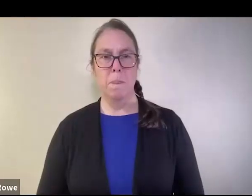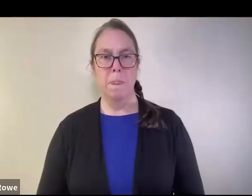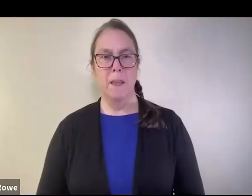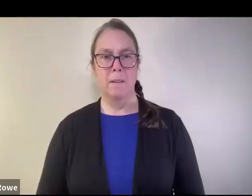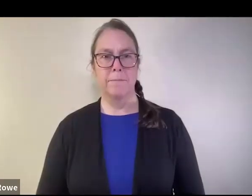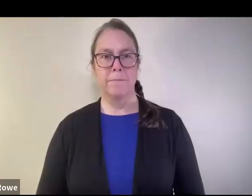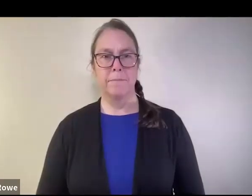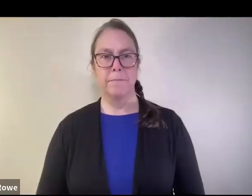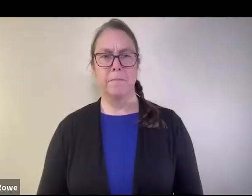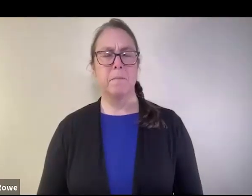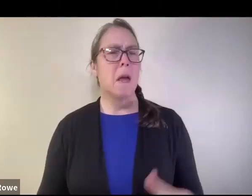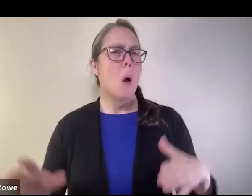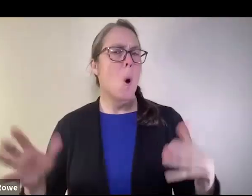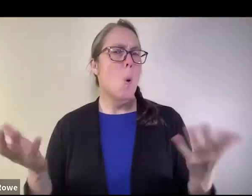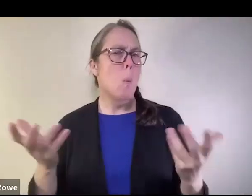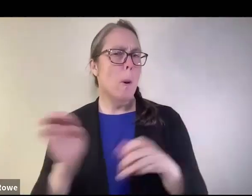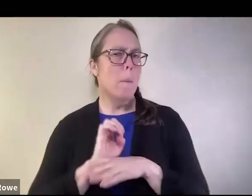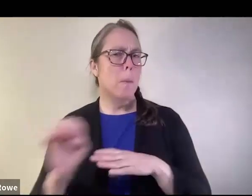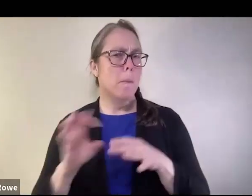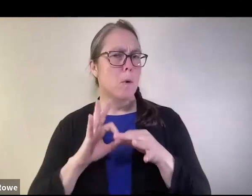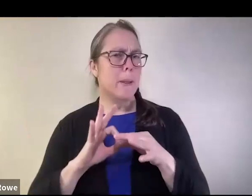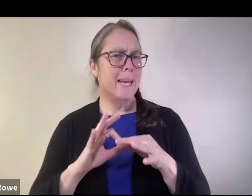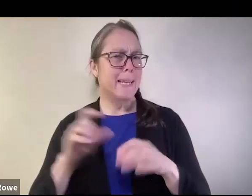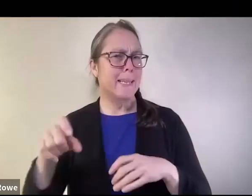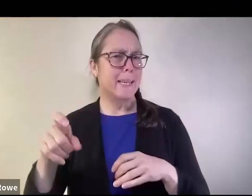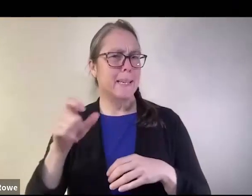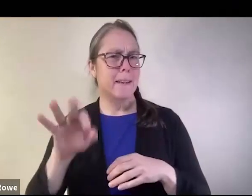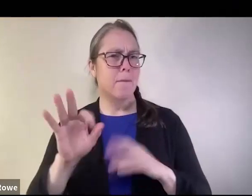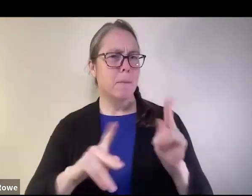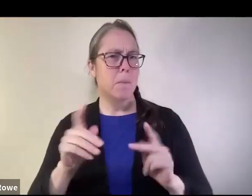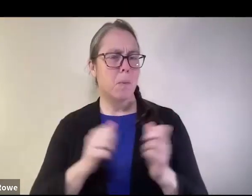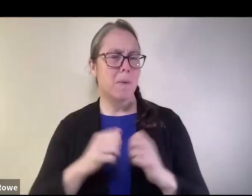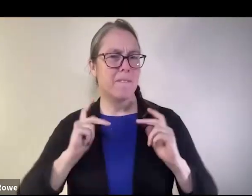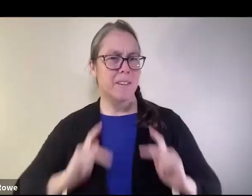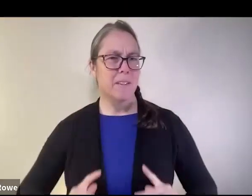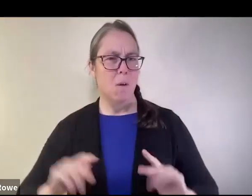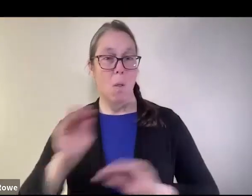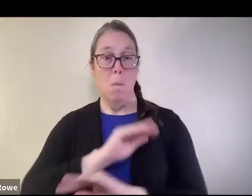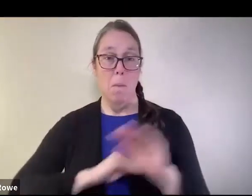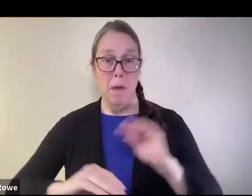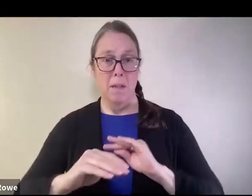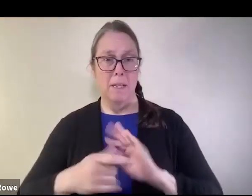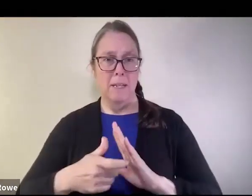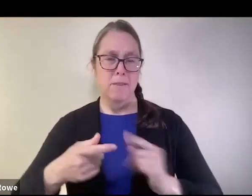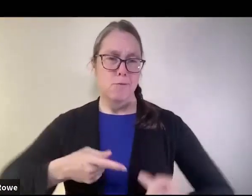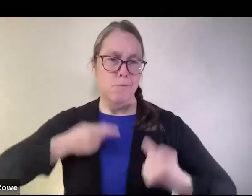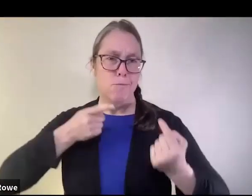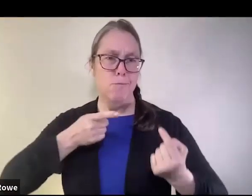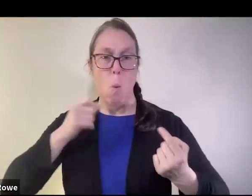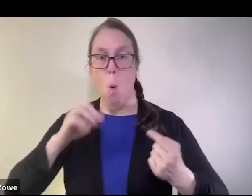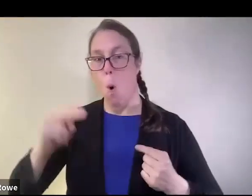What are the employment-related needs of people with physical mobility difficulties